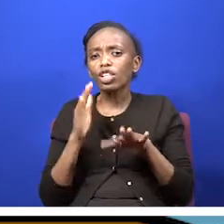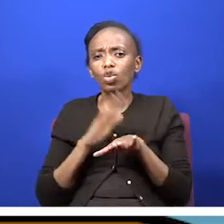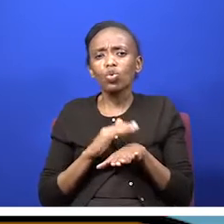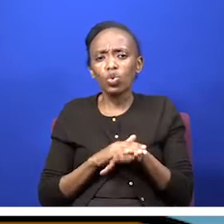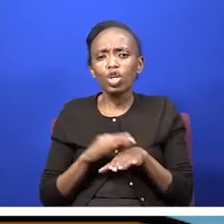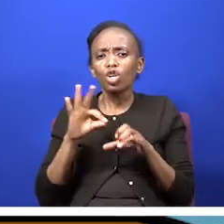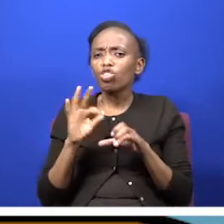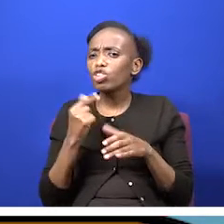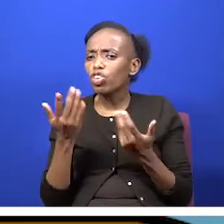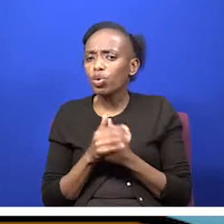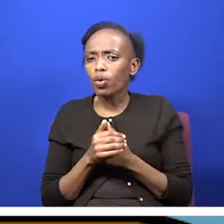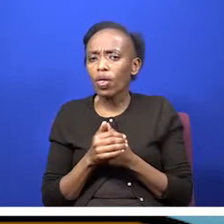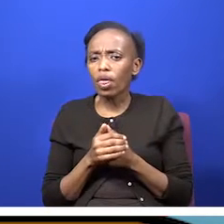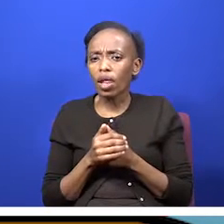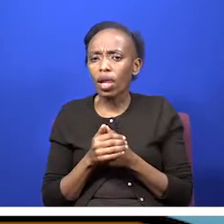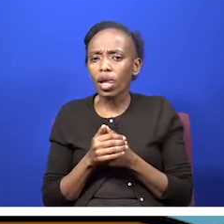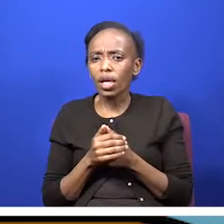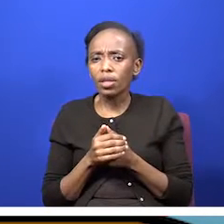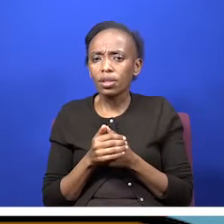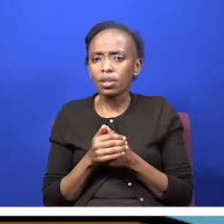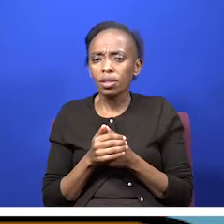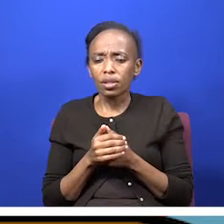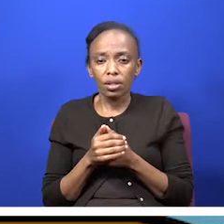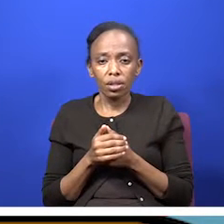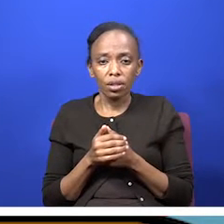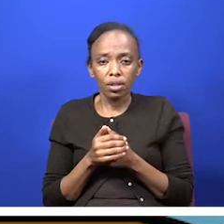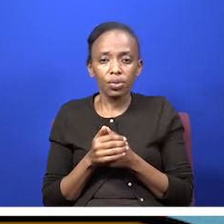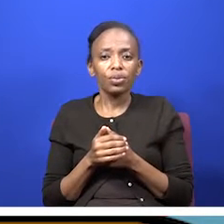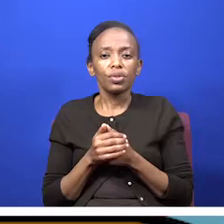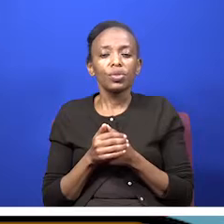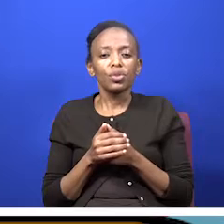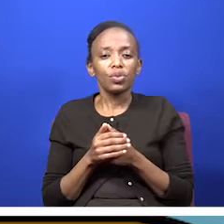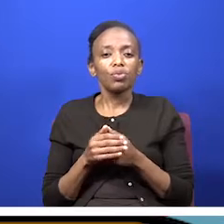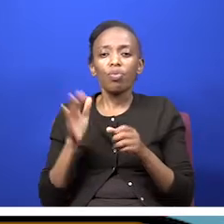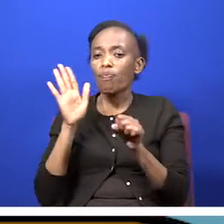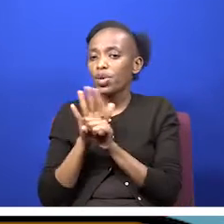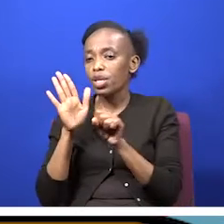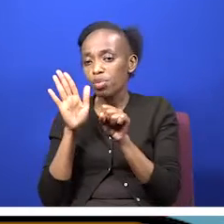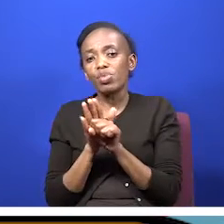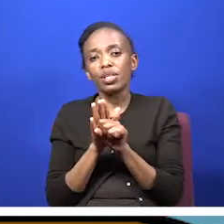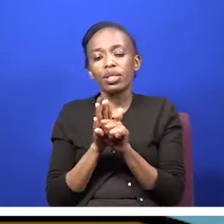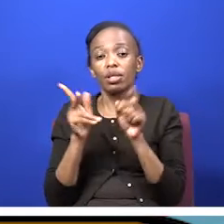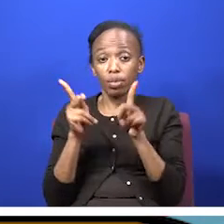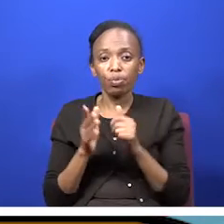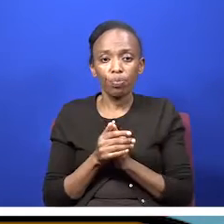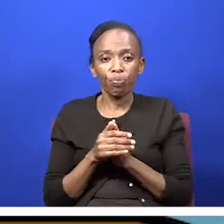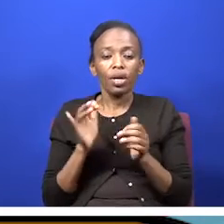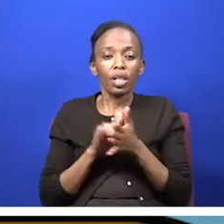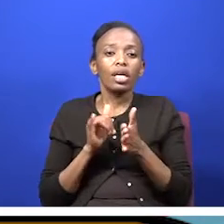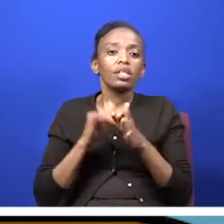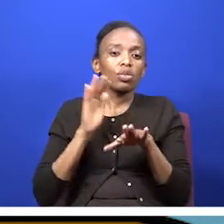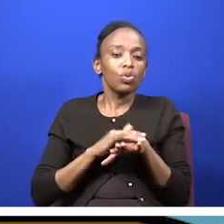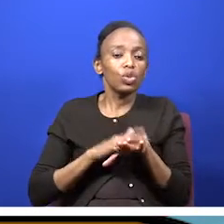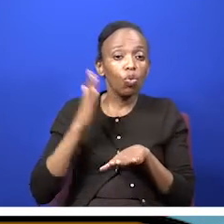Mm-hmm. Okay, good. Who do you vote for? Governors, prefects. Yeah. Yes. So many people.